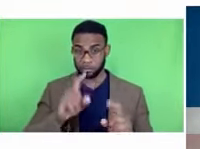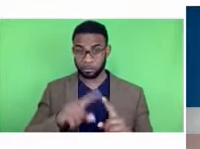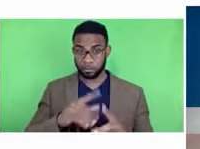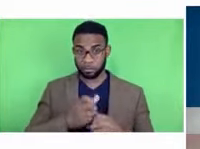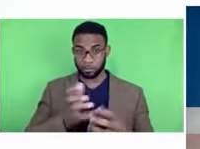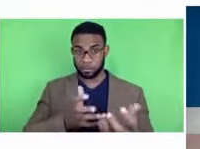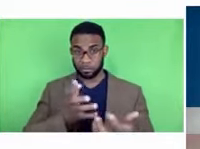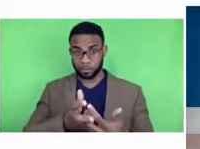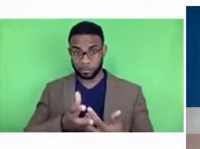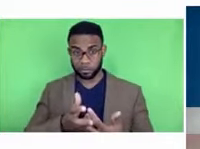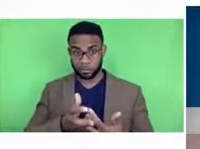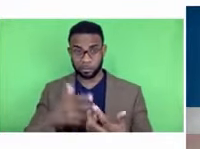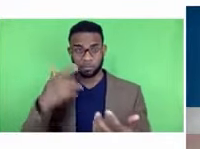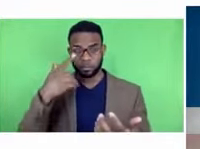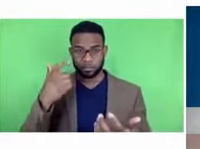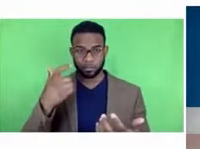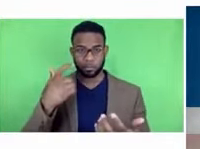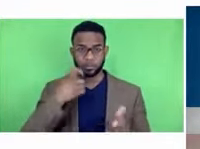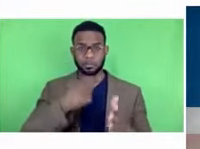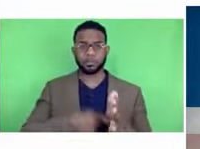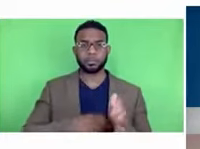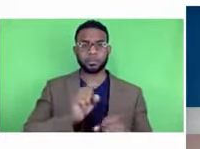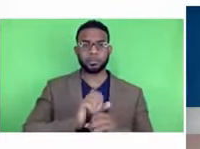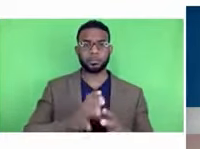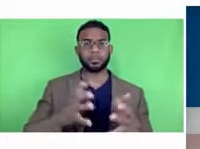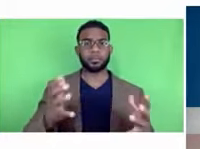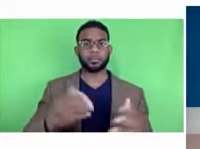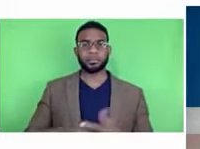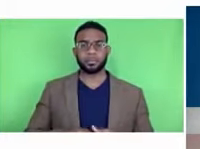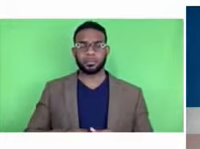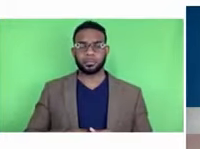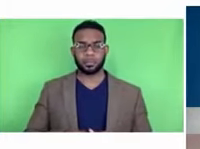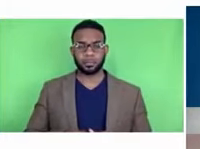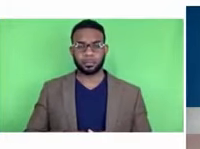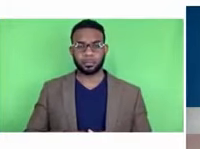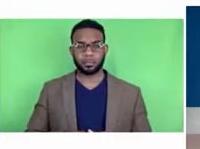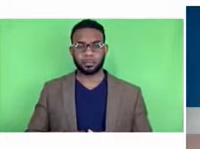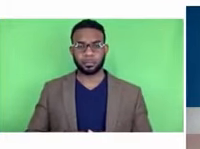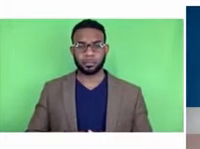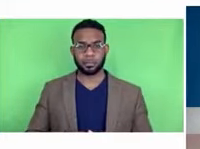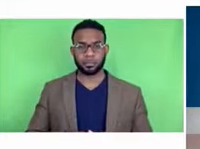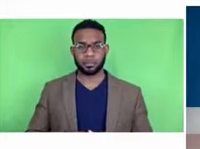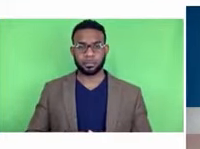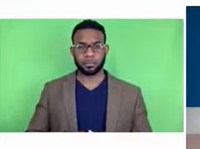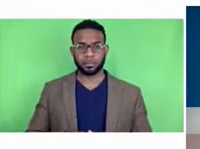accommodated because it's going to cost the employer quite a bit as well. Mm-hmm.